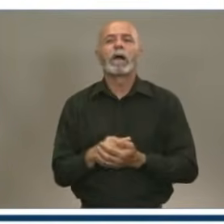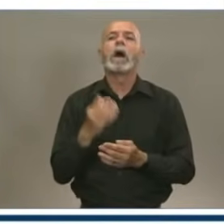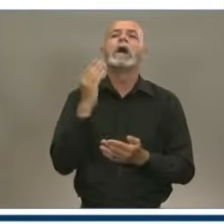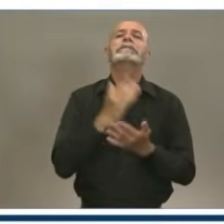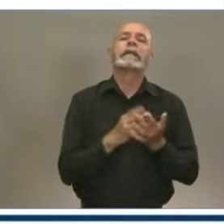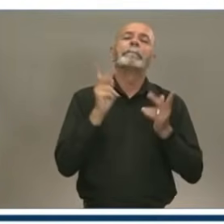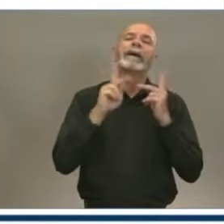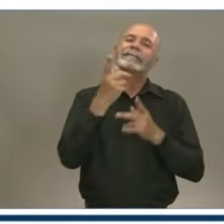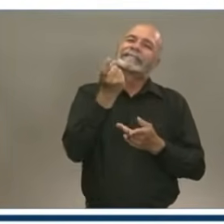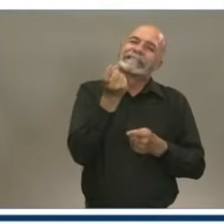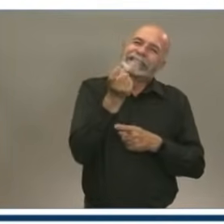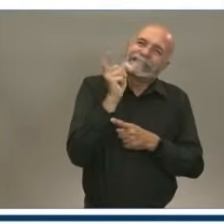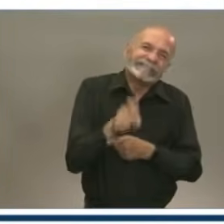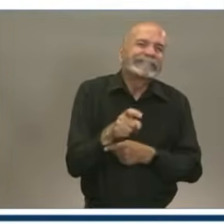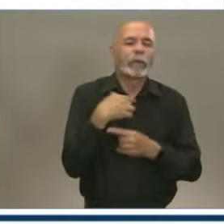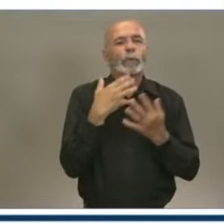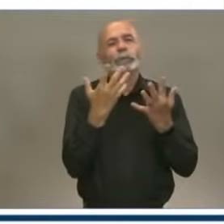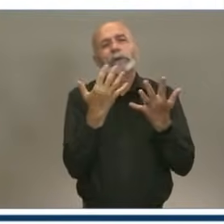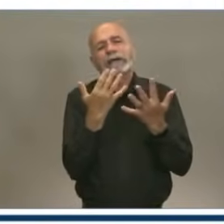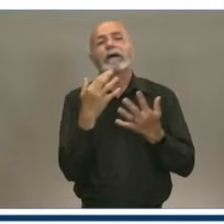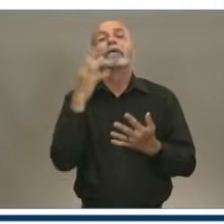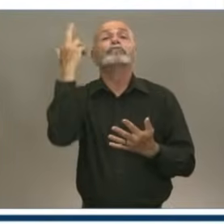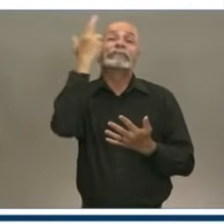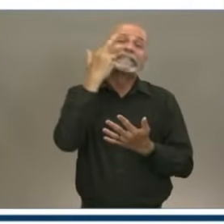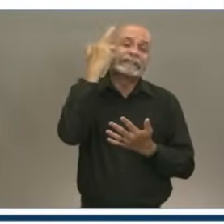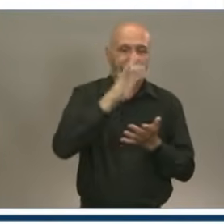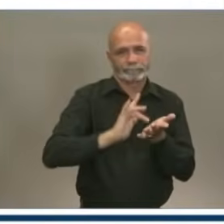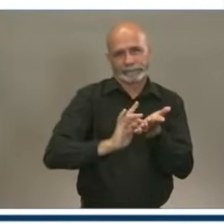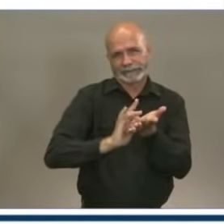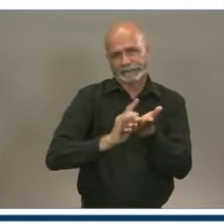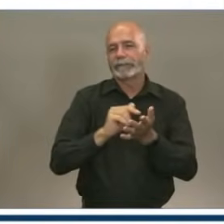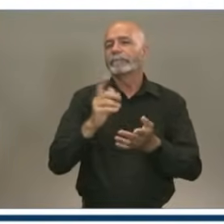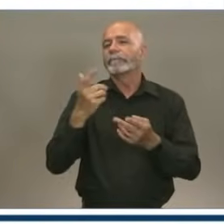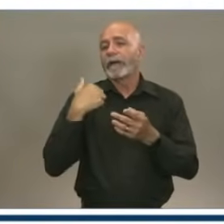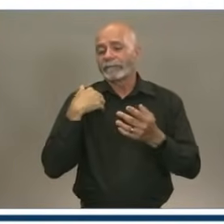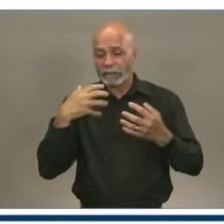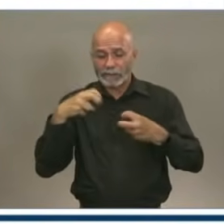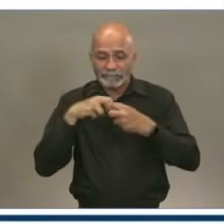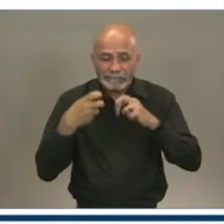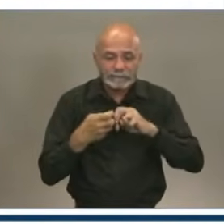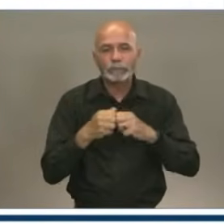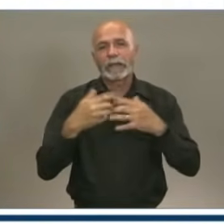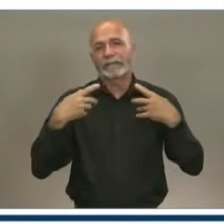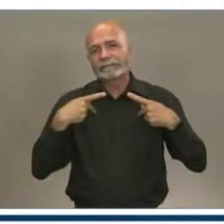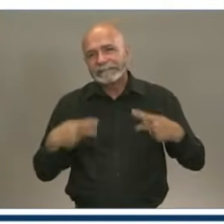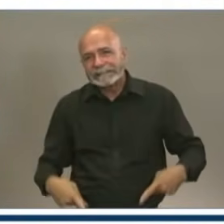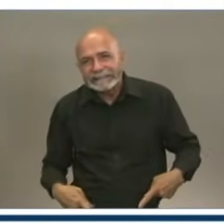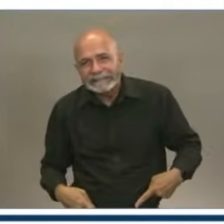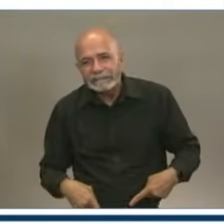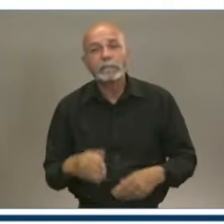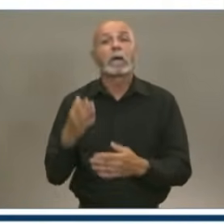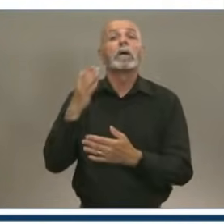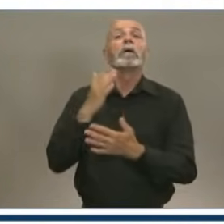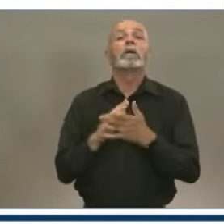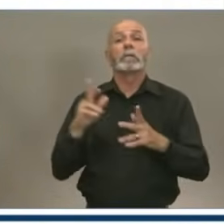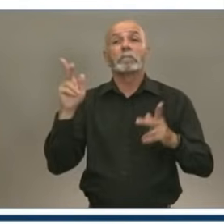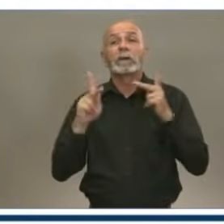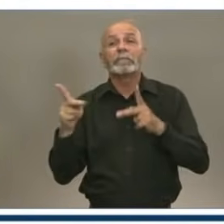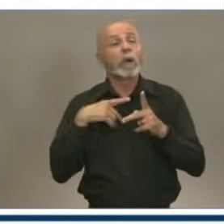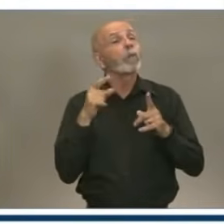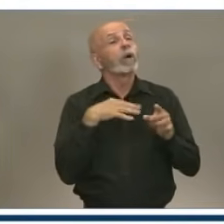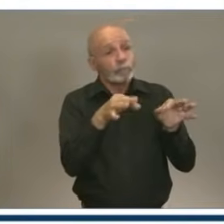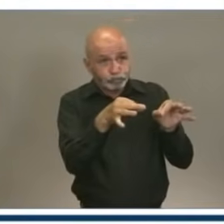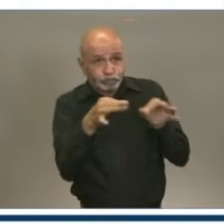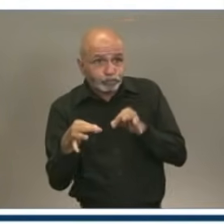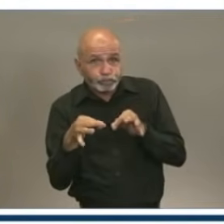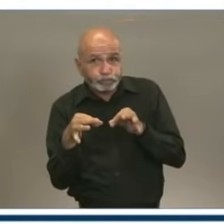for their second dose for medical reasons. But for most others who haven't moved up their appointments, maybe you're happy with the